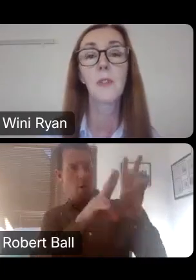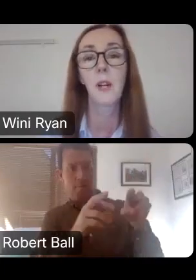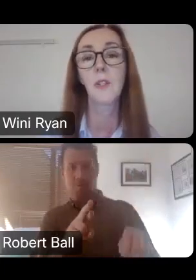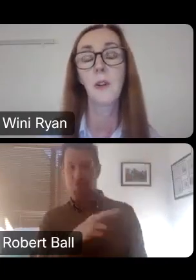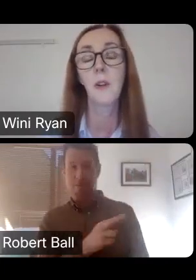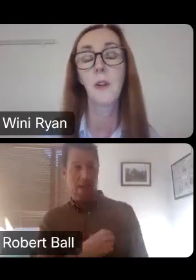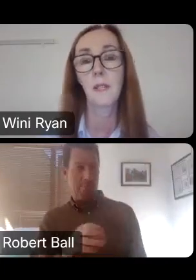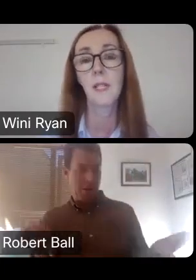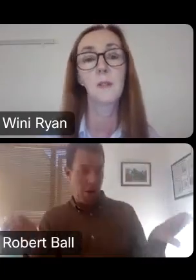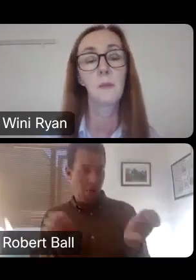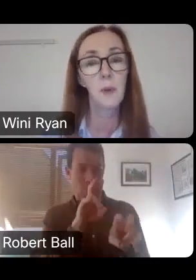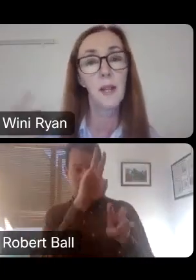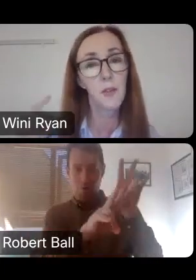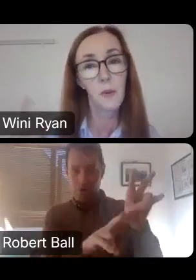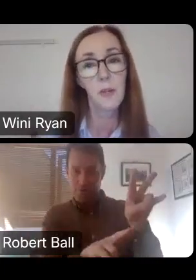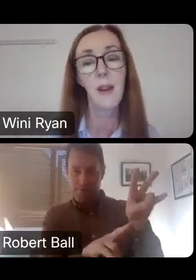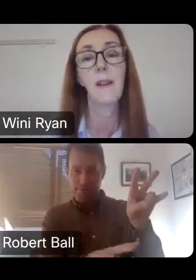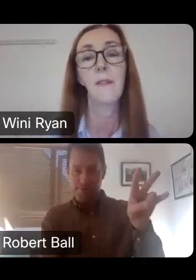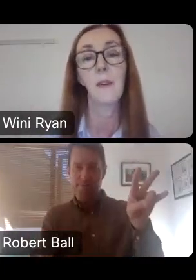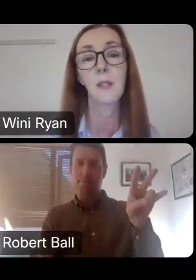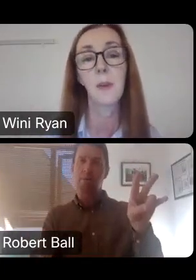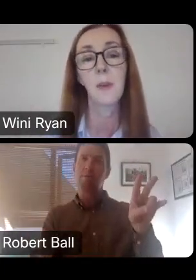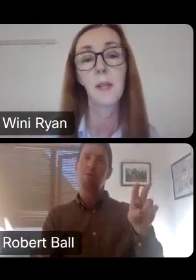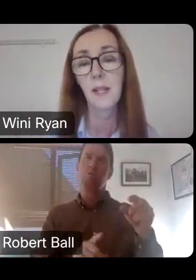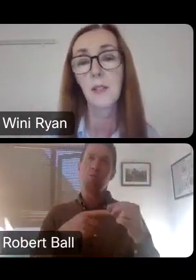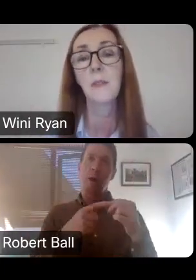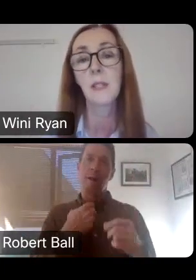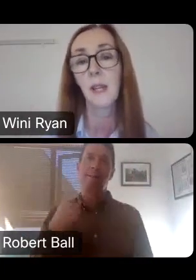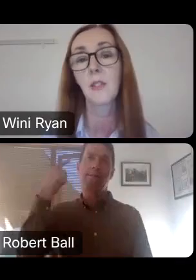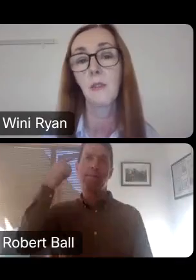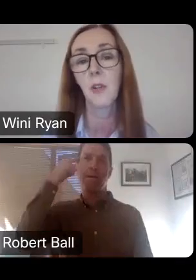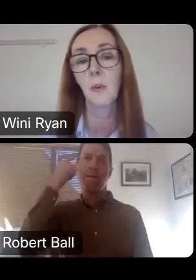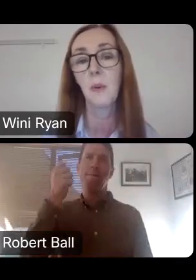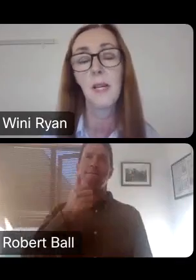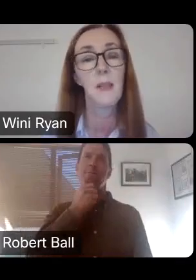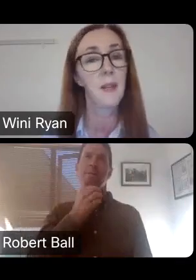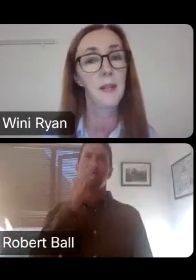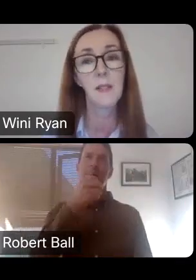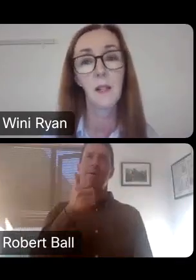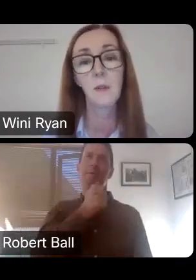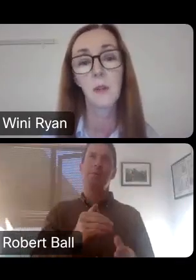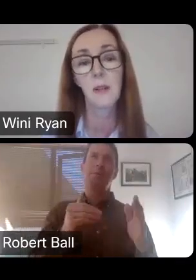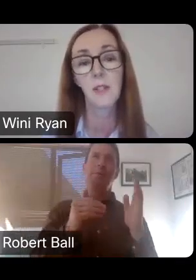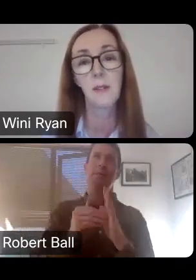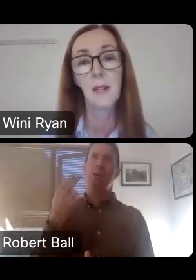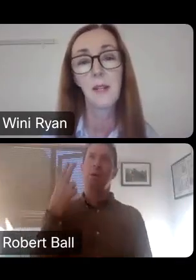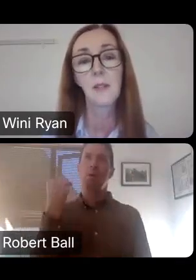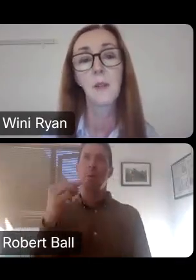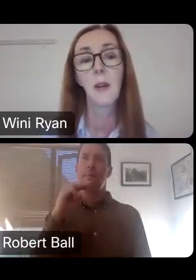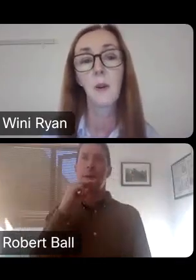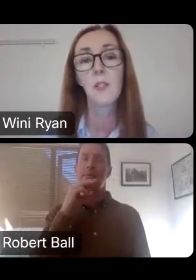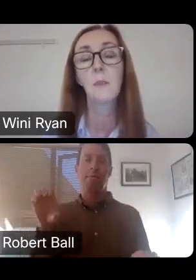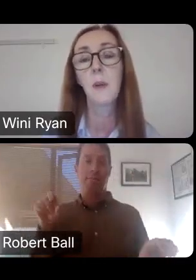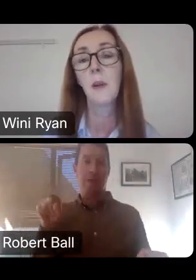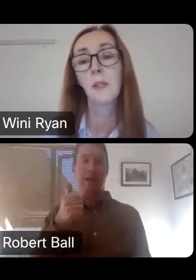you start your conversations, run that through in your head first, because if the answer is a yes or a no, then it's a closed question. So